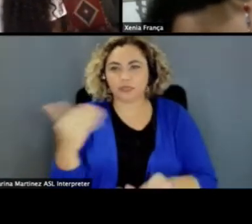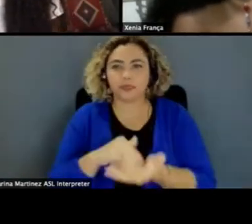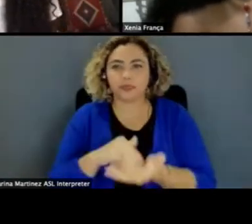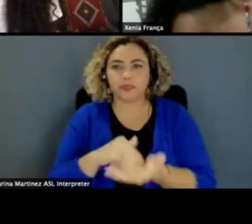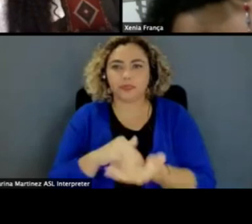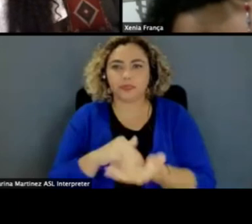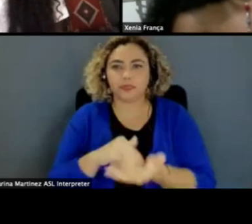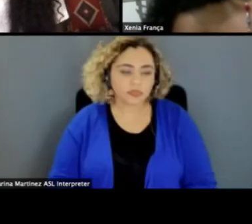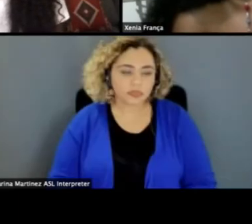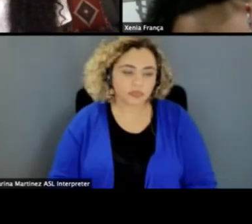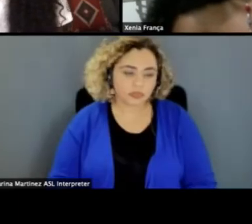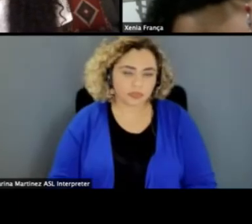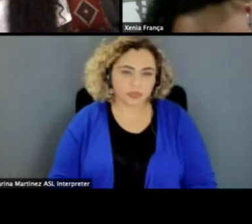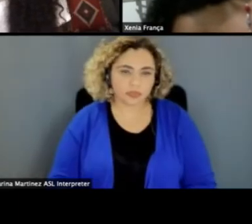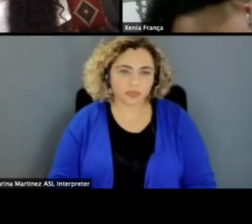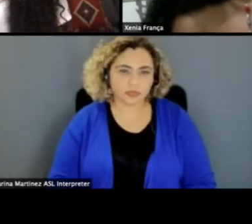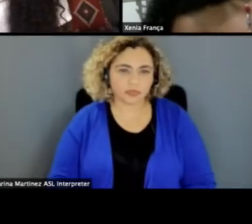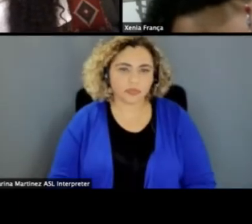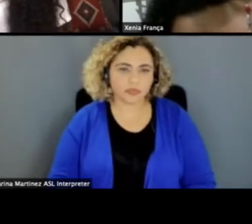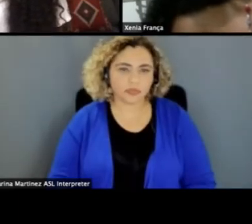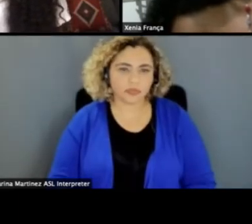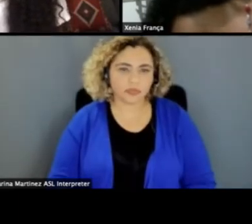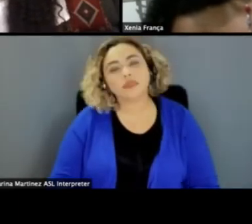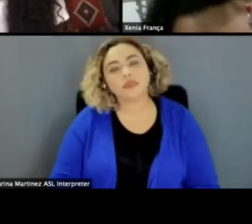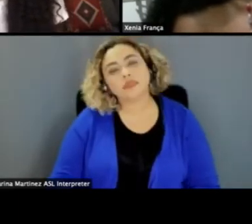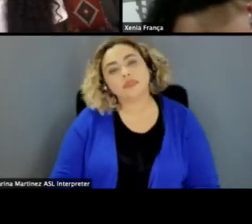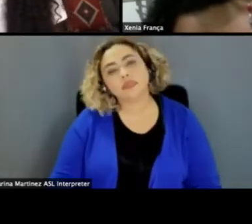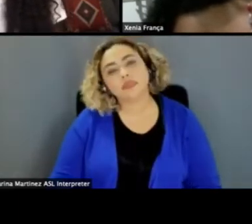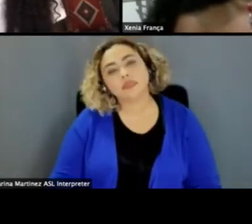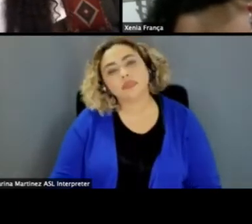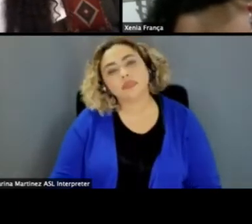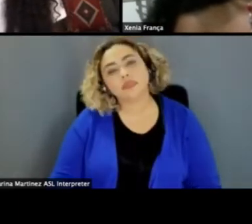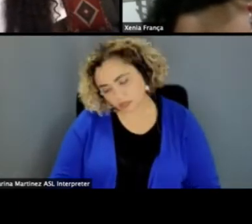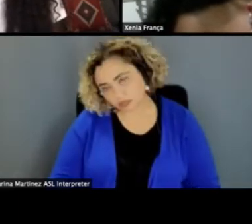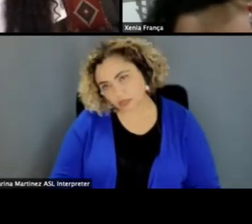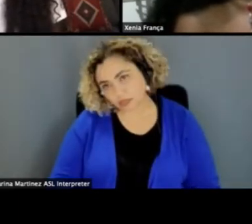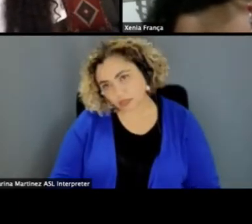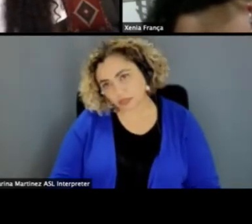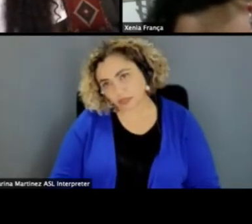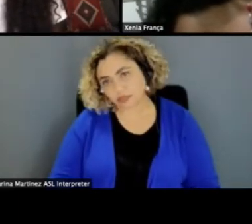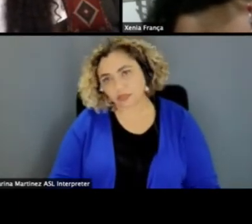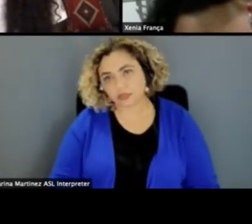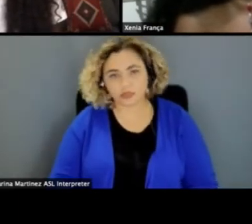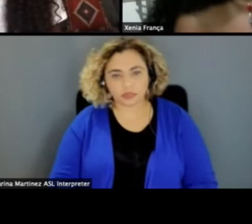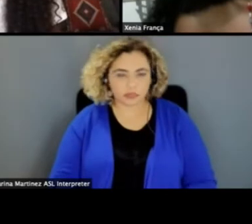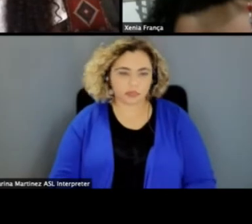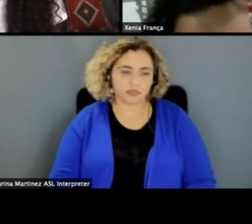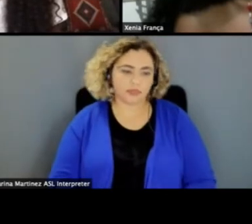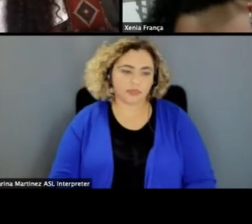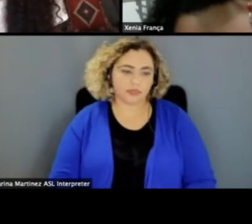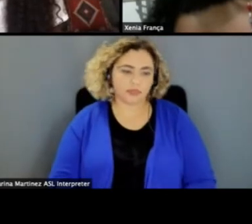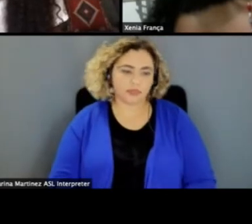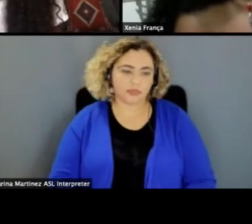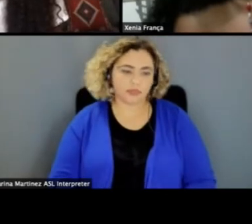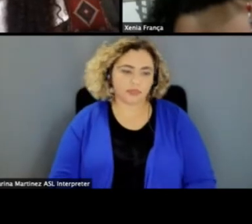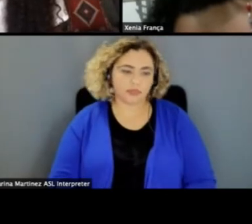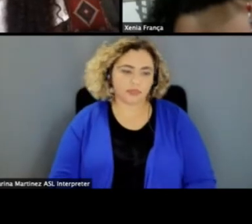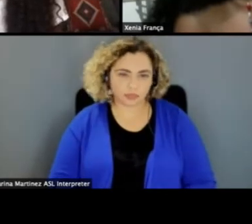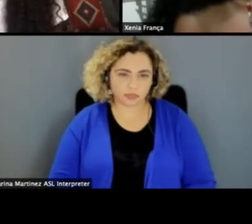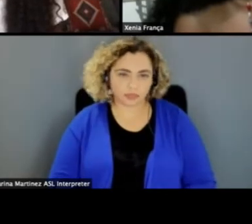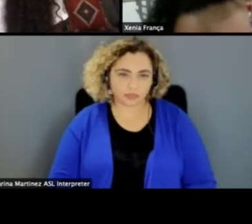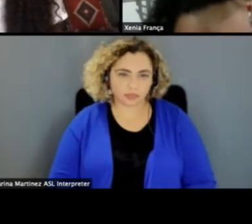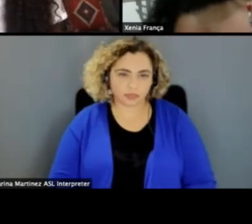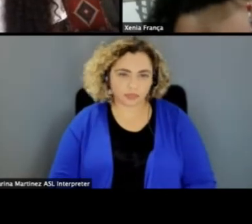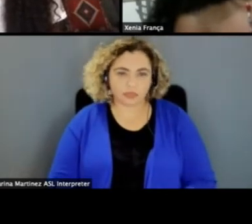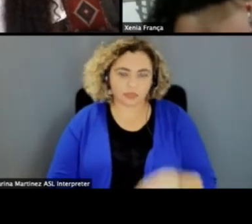assistindo. É, em vista dos movimentos tipo de Black Lives Matter e dos protestos mundiais também,